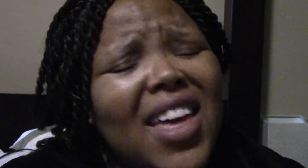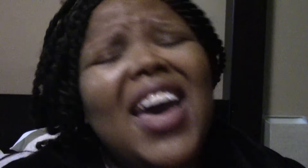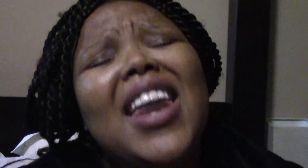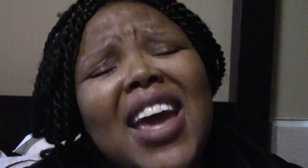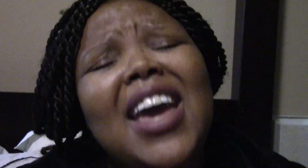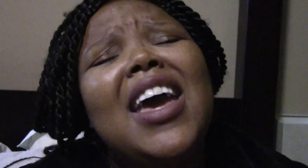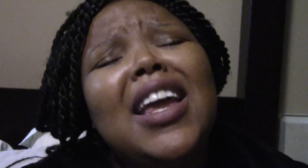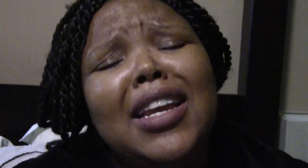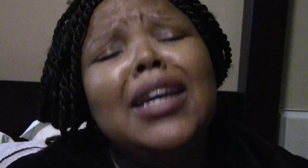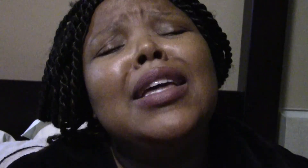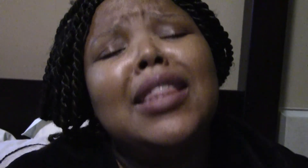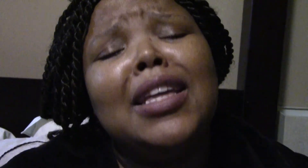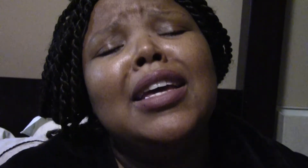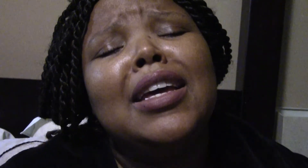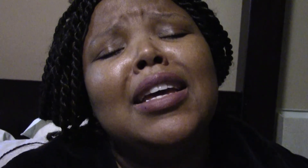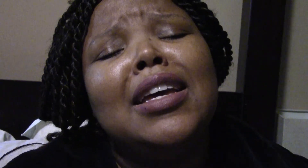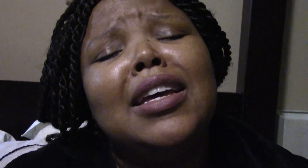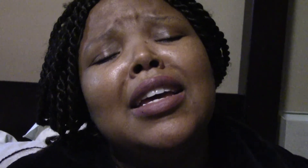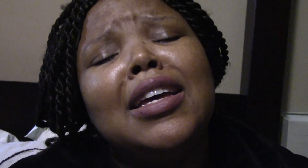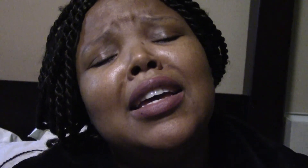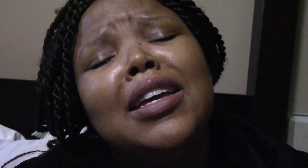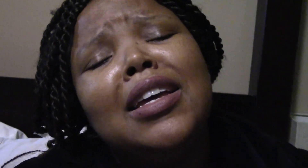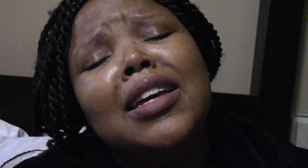more than